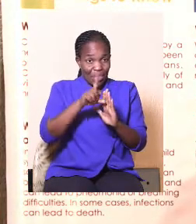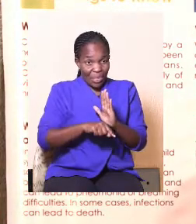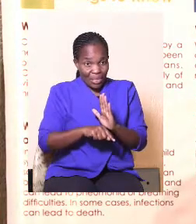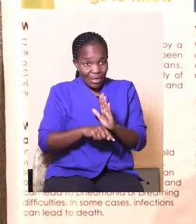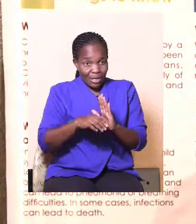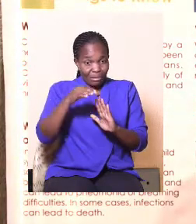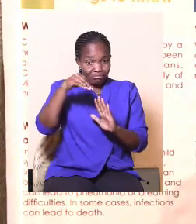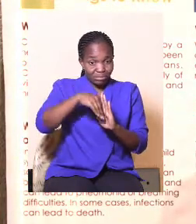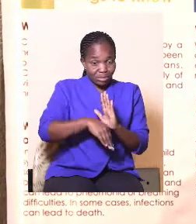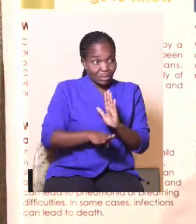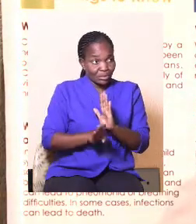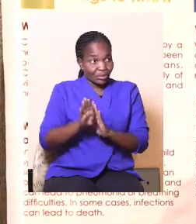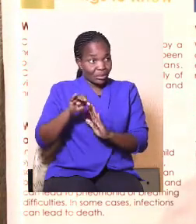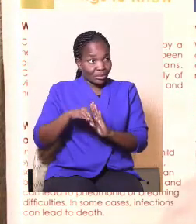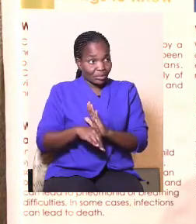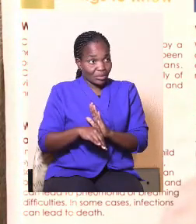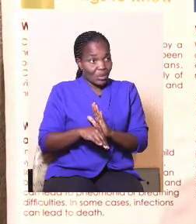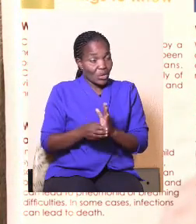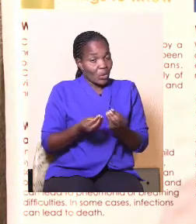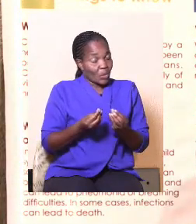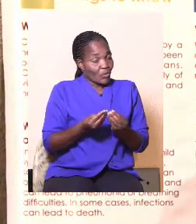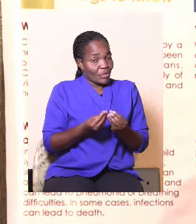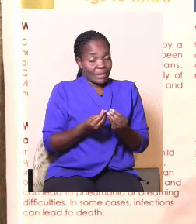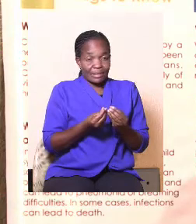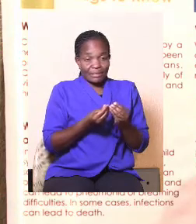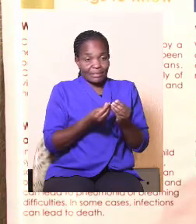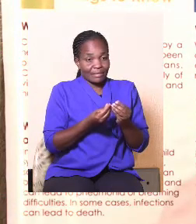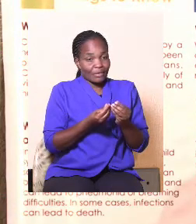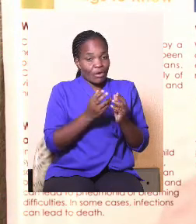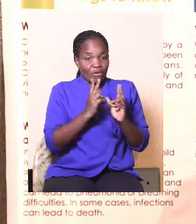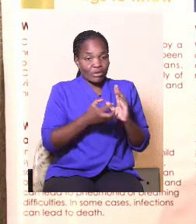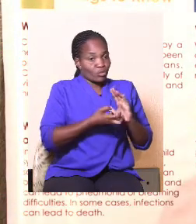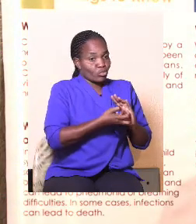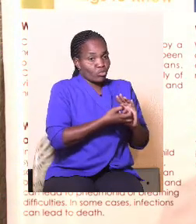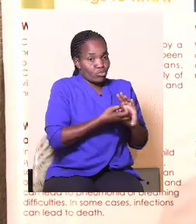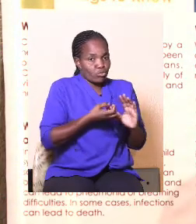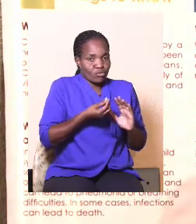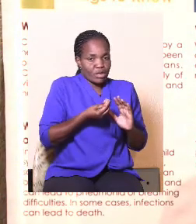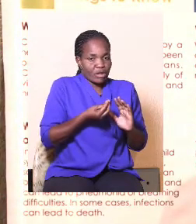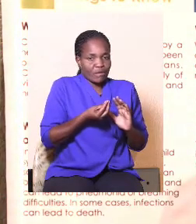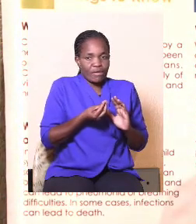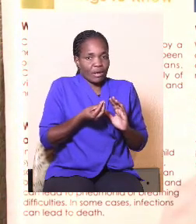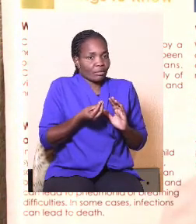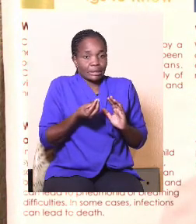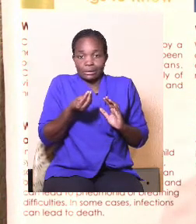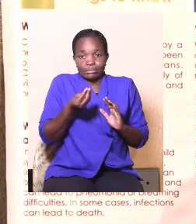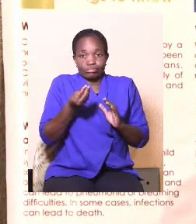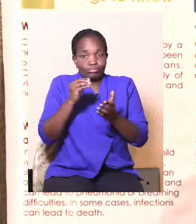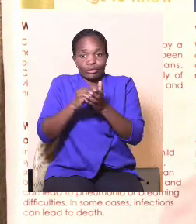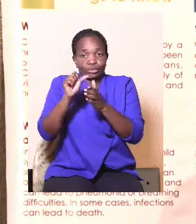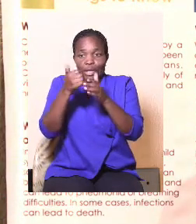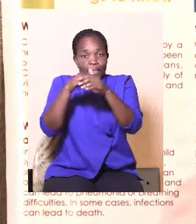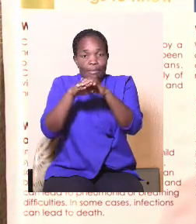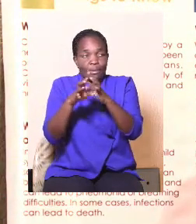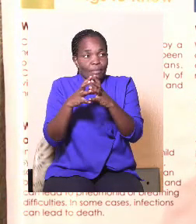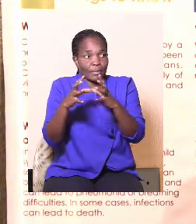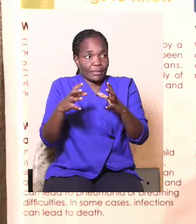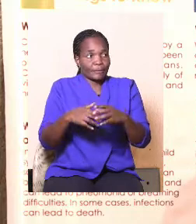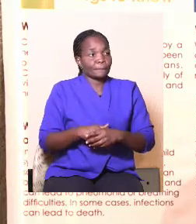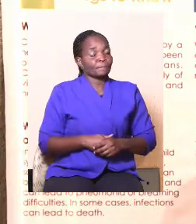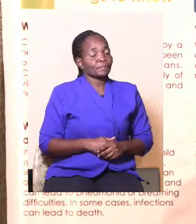and emerging market. In South Africa is one of those countries that are classified as